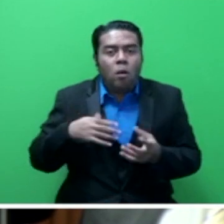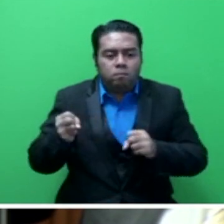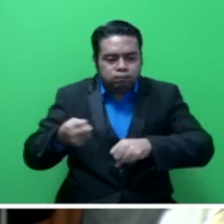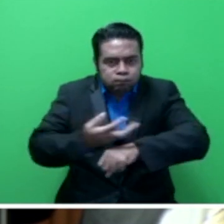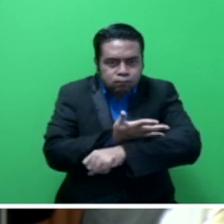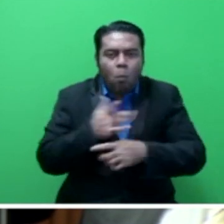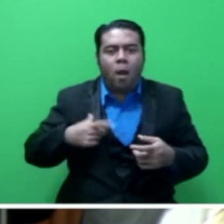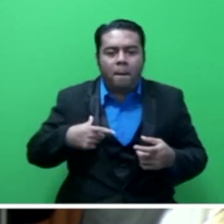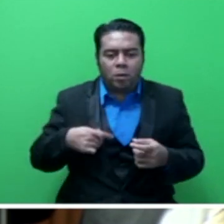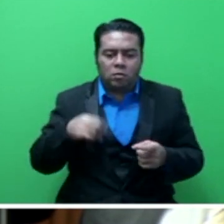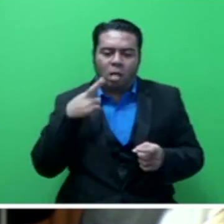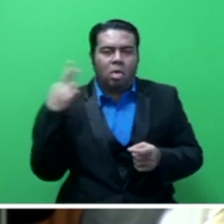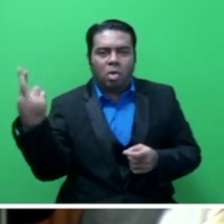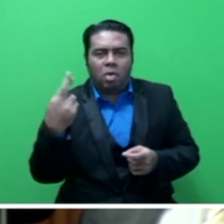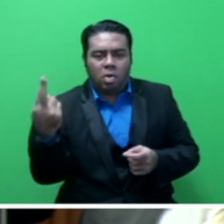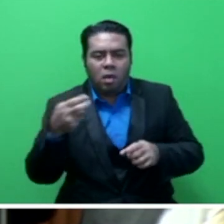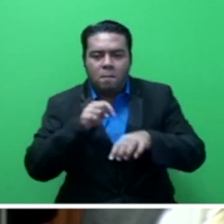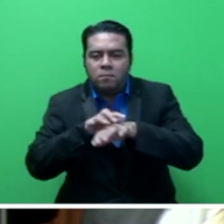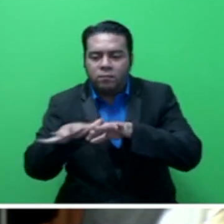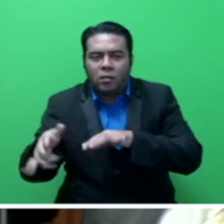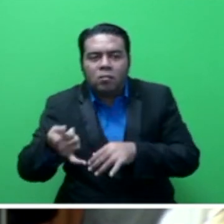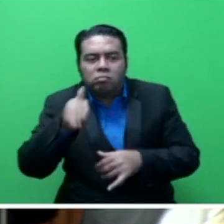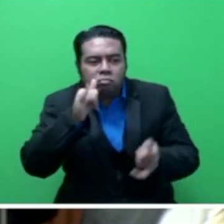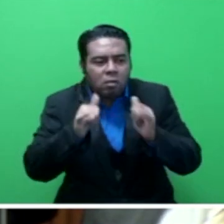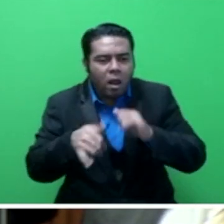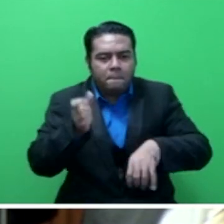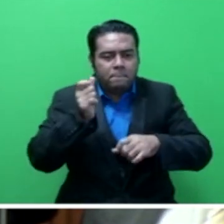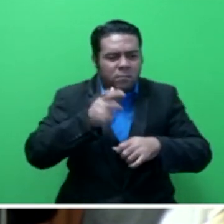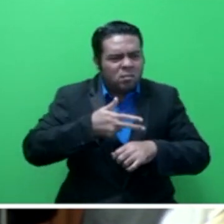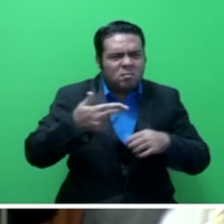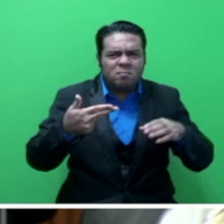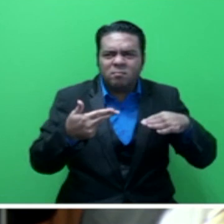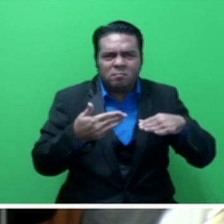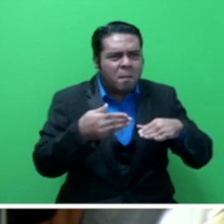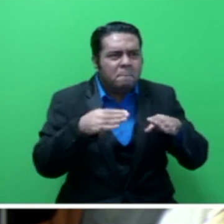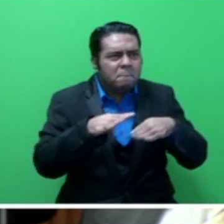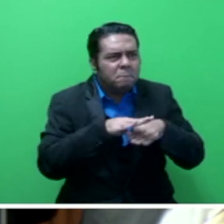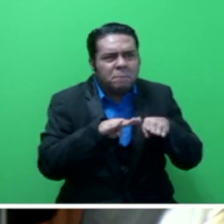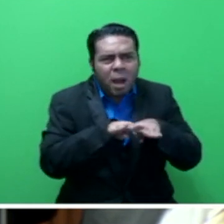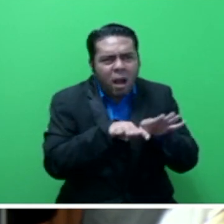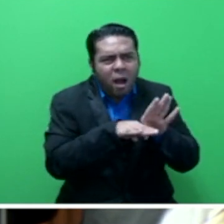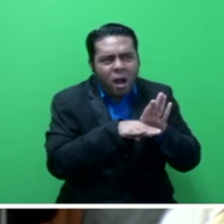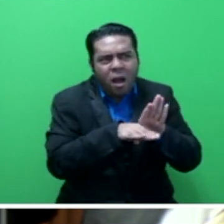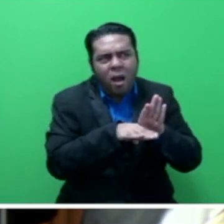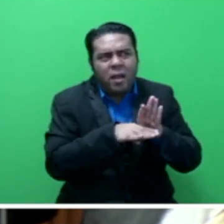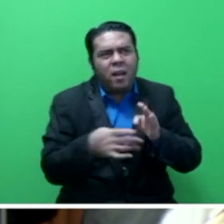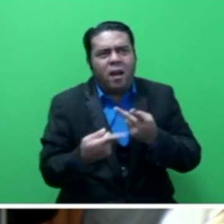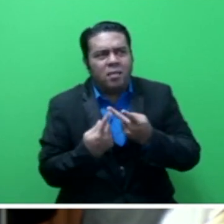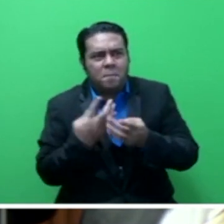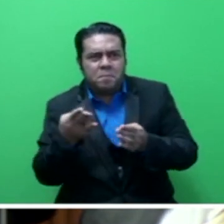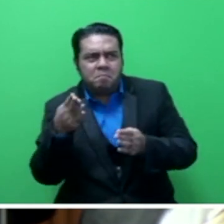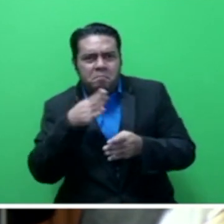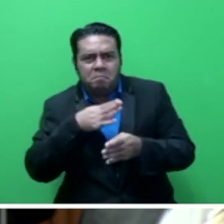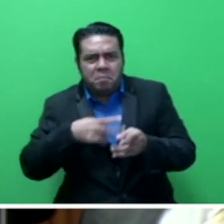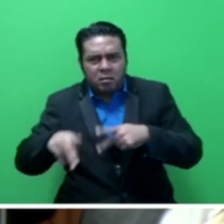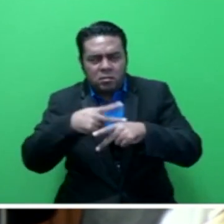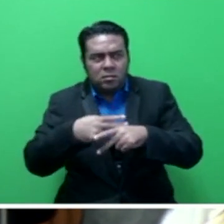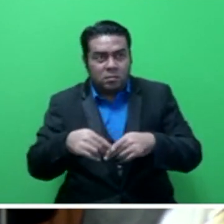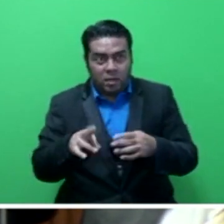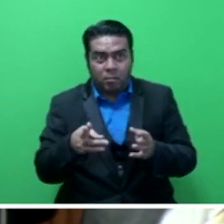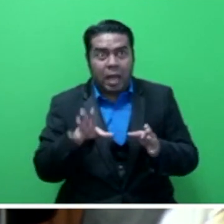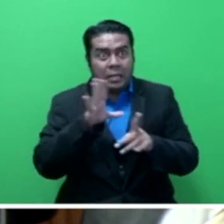and buy something. They went out to have a good time. They went out to go and see family. And if, for example, in the Nadi area,